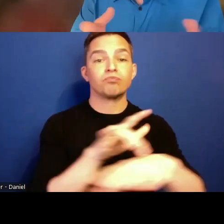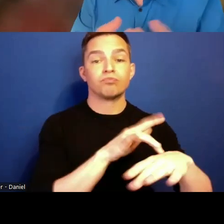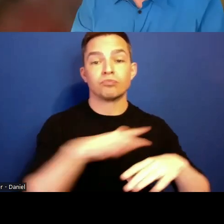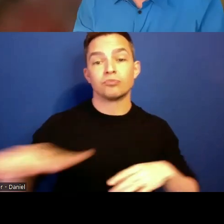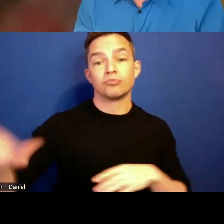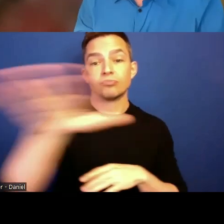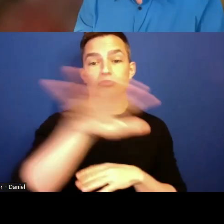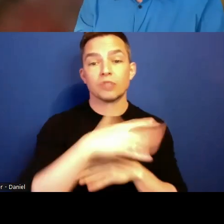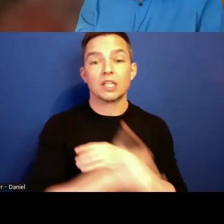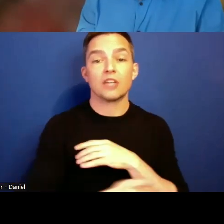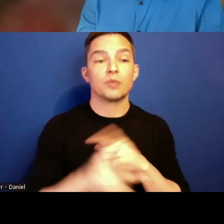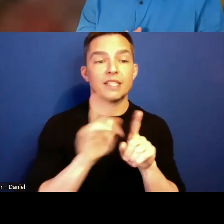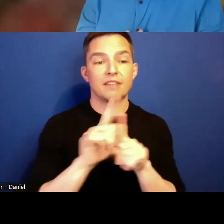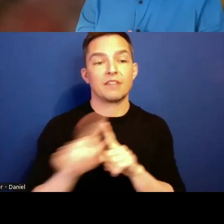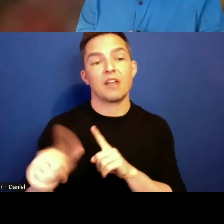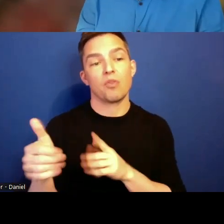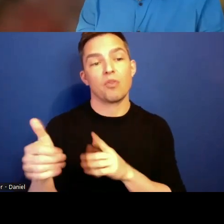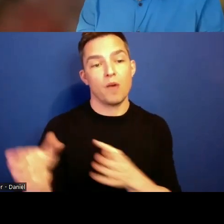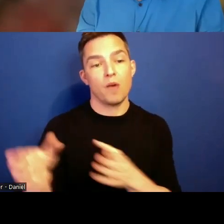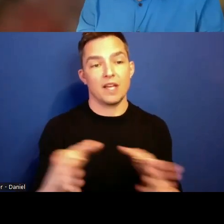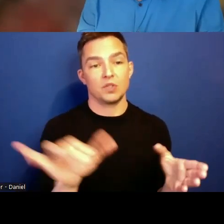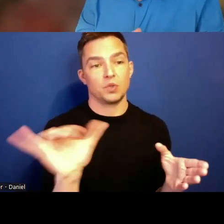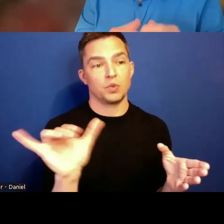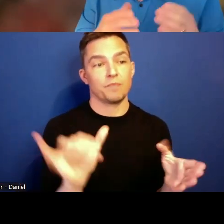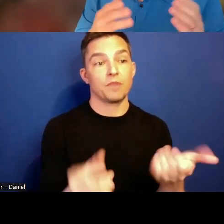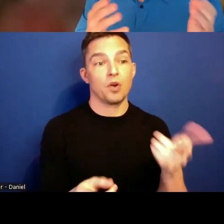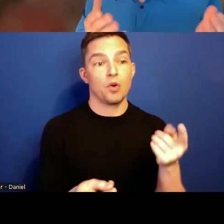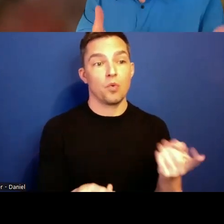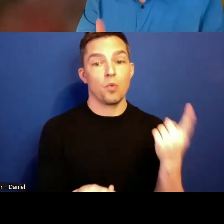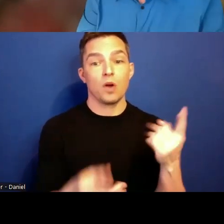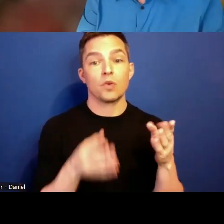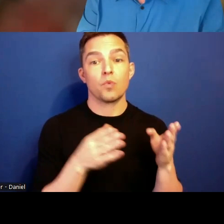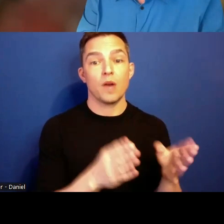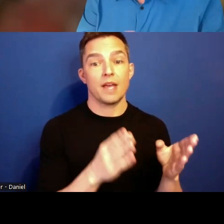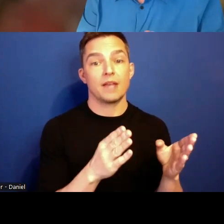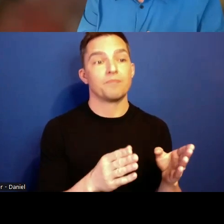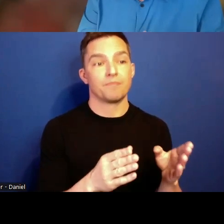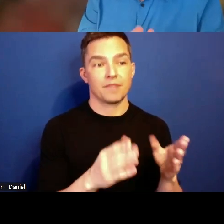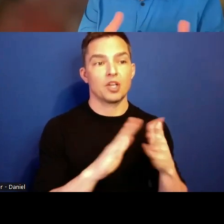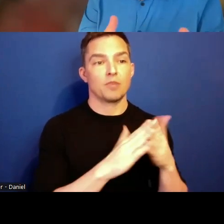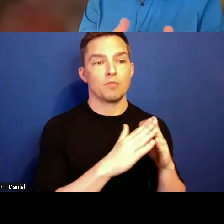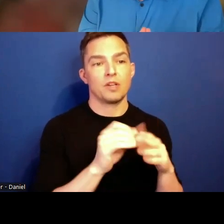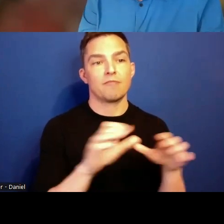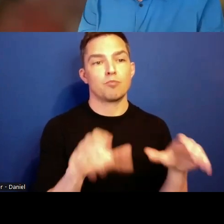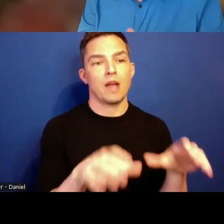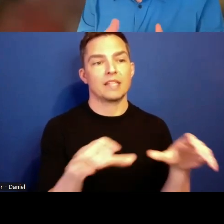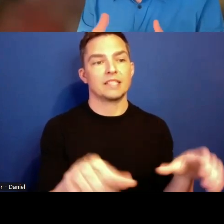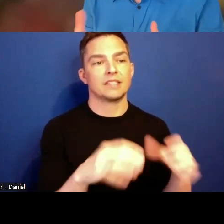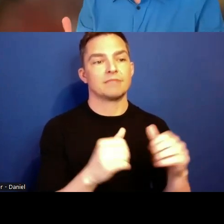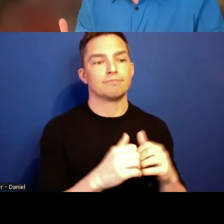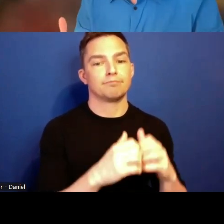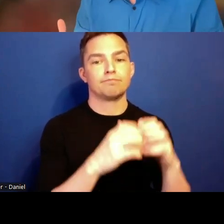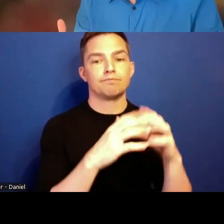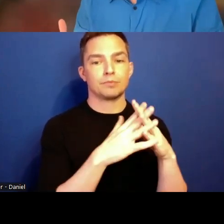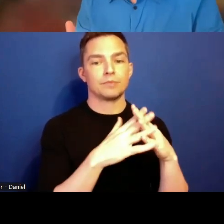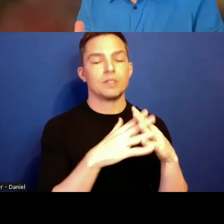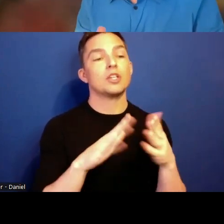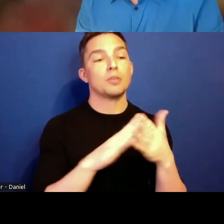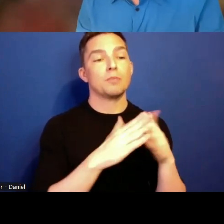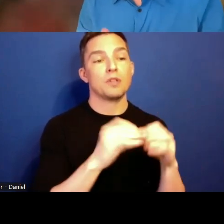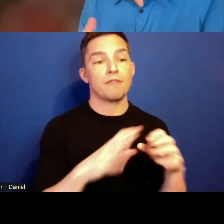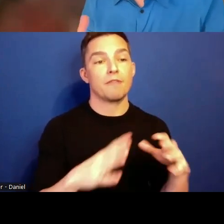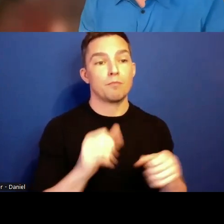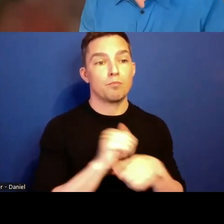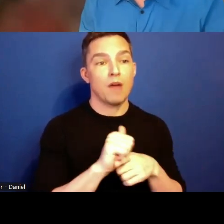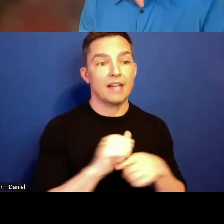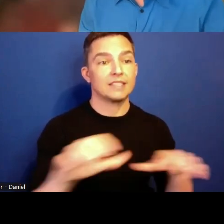you would go to the next slide. One of those is that we have communities of practice forming. Those communities of practice that are currently up